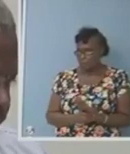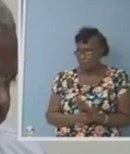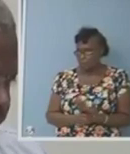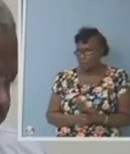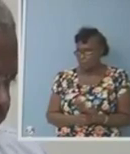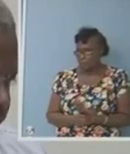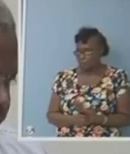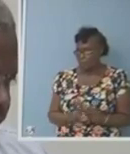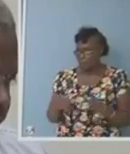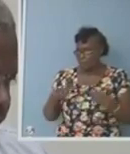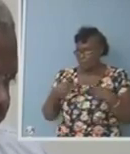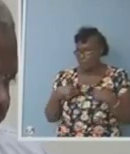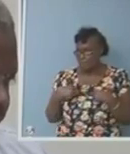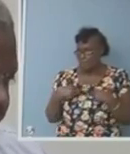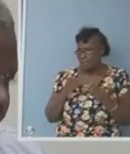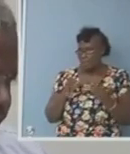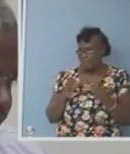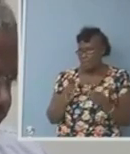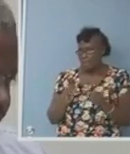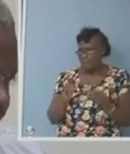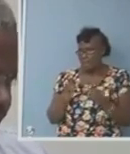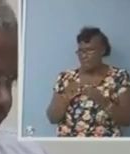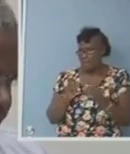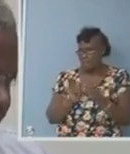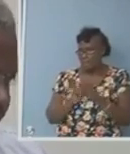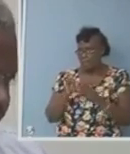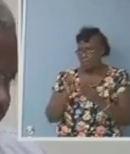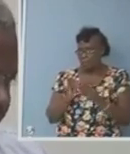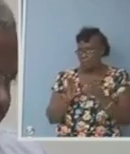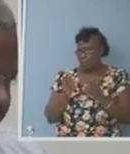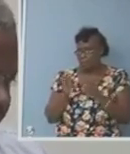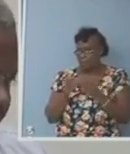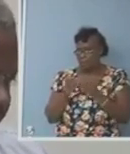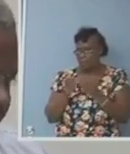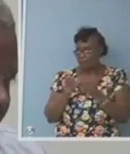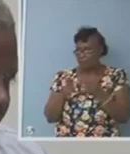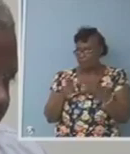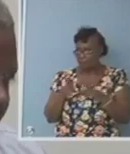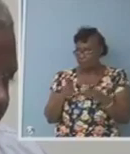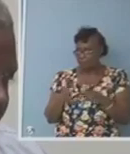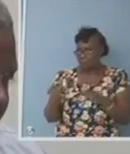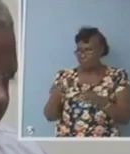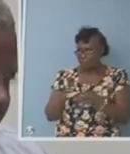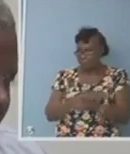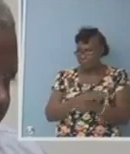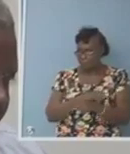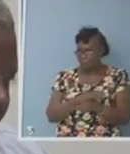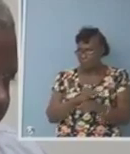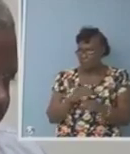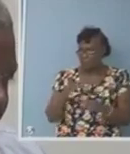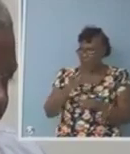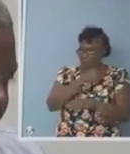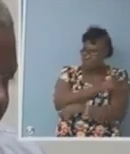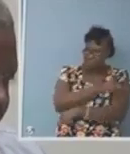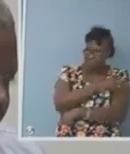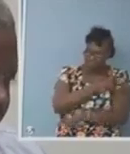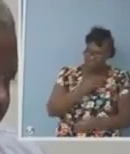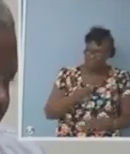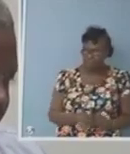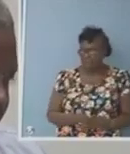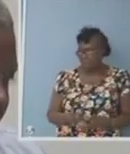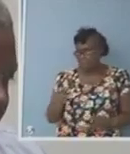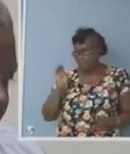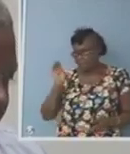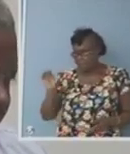we had a number of persons flooding this system with regard to influenza. We had discussions with CARFA